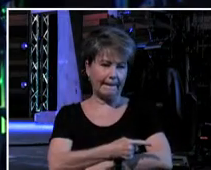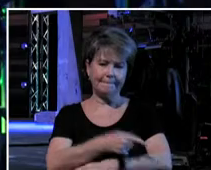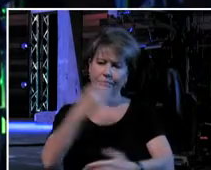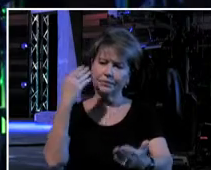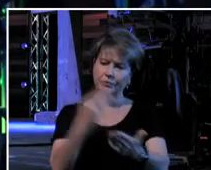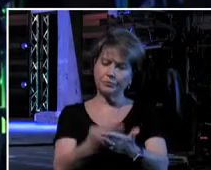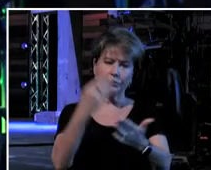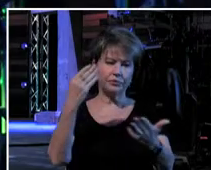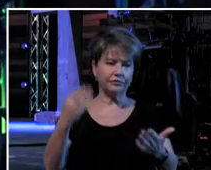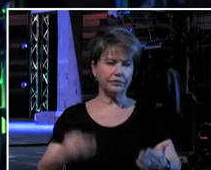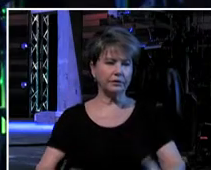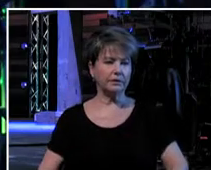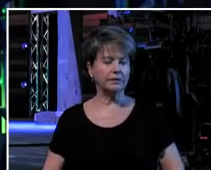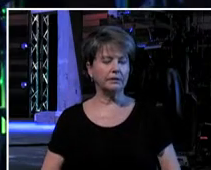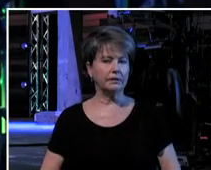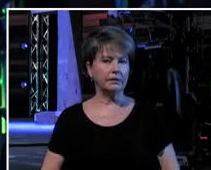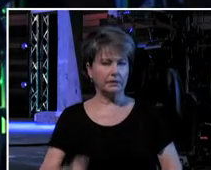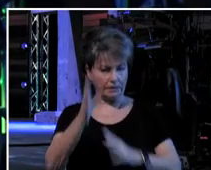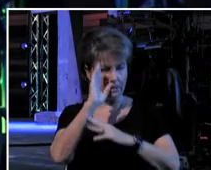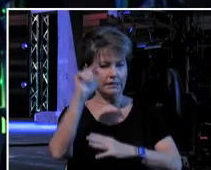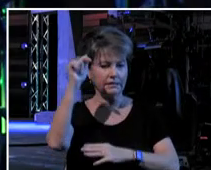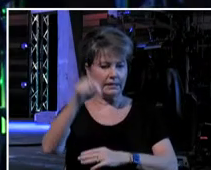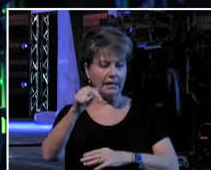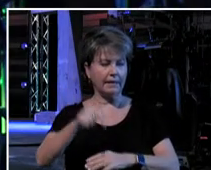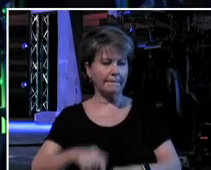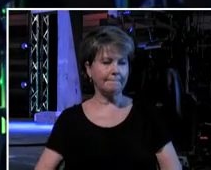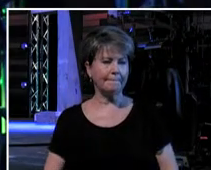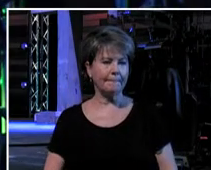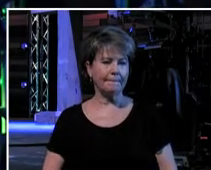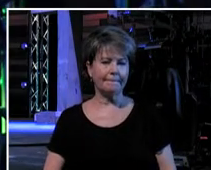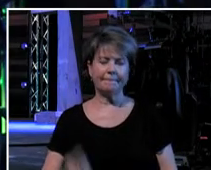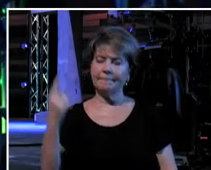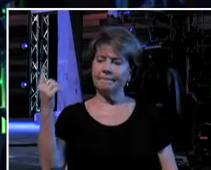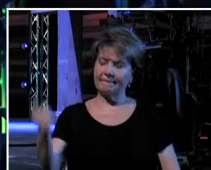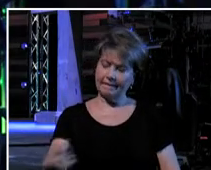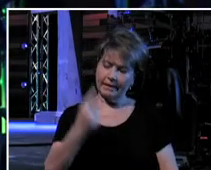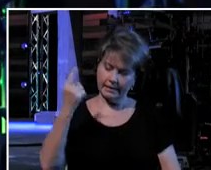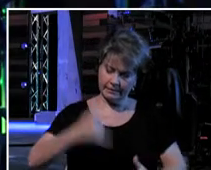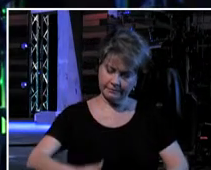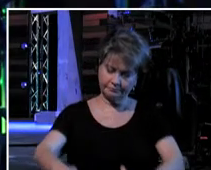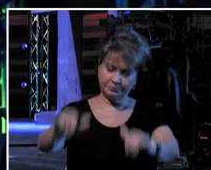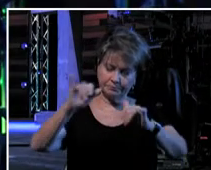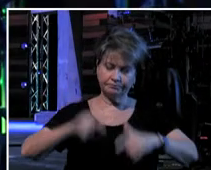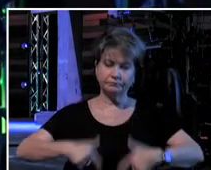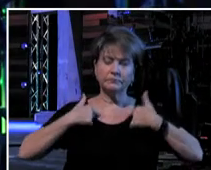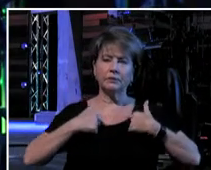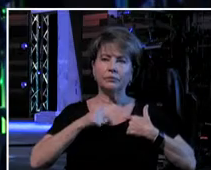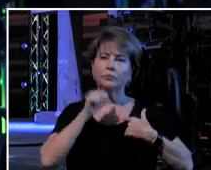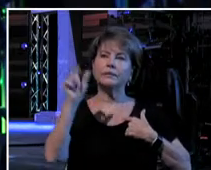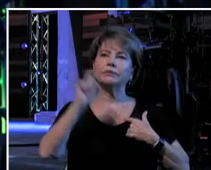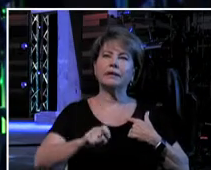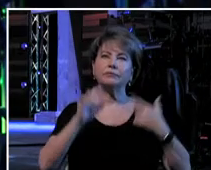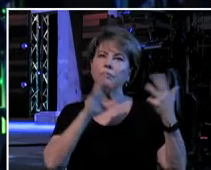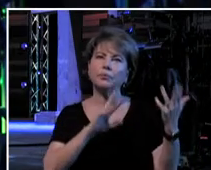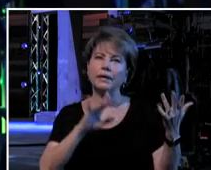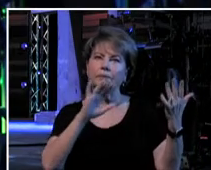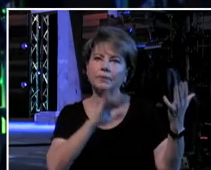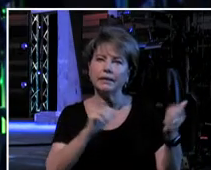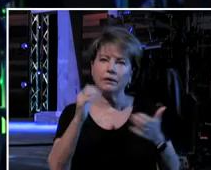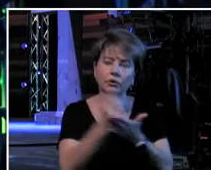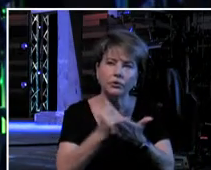to prove that this is who God is. We had a God who didn't wait in heaven for us to perform and work our way back to